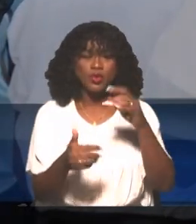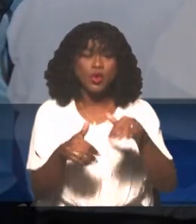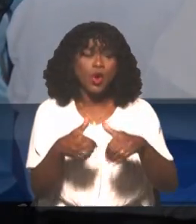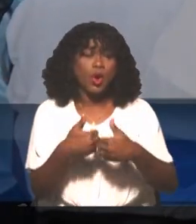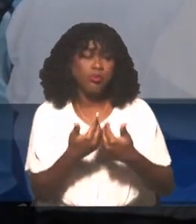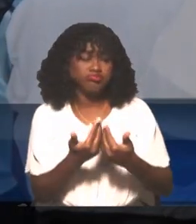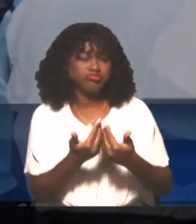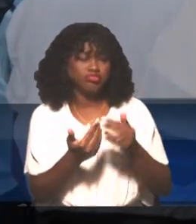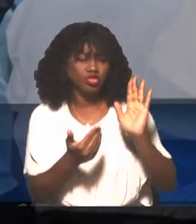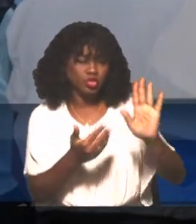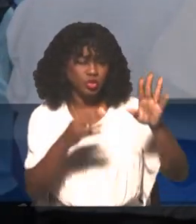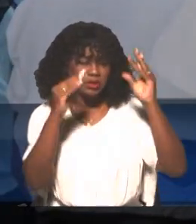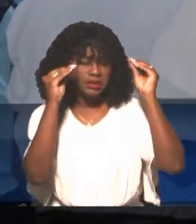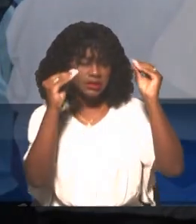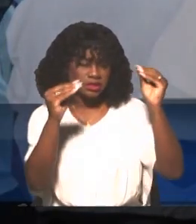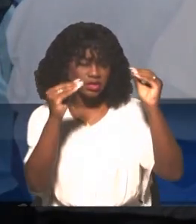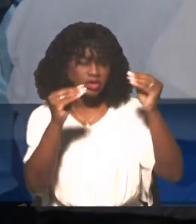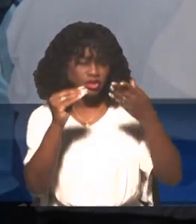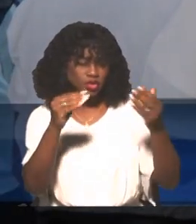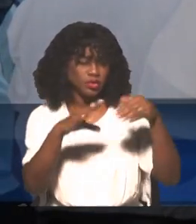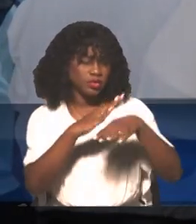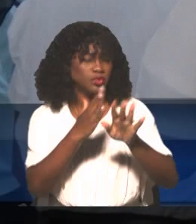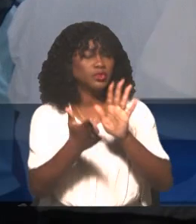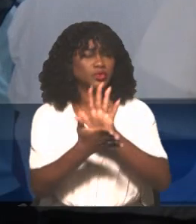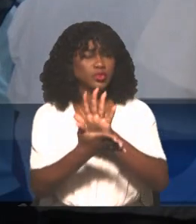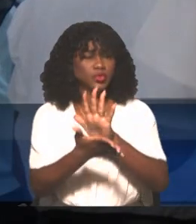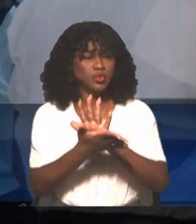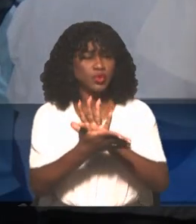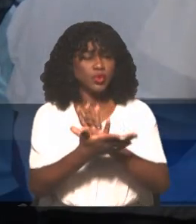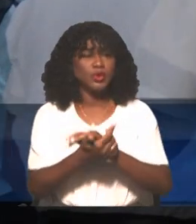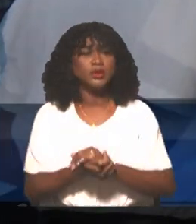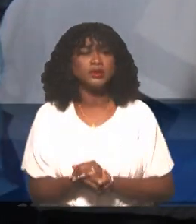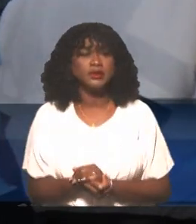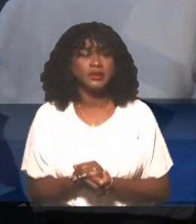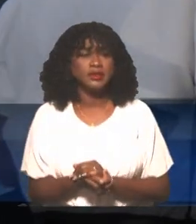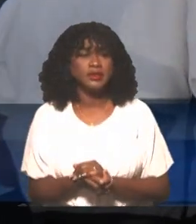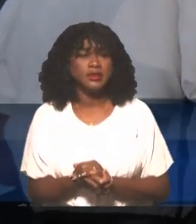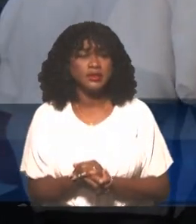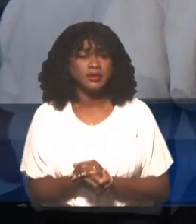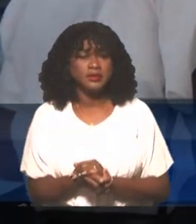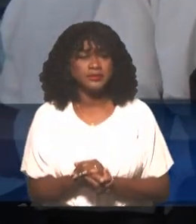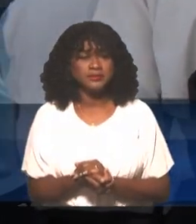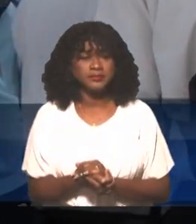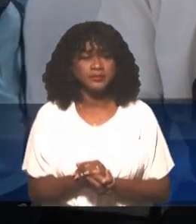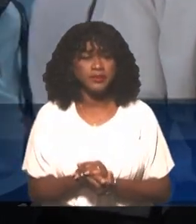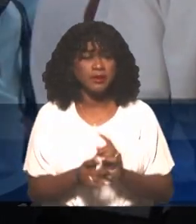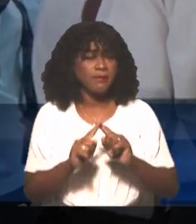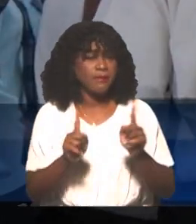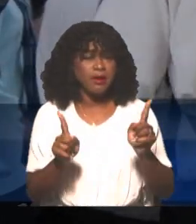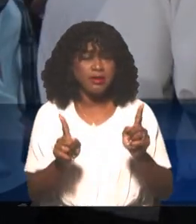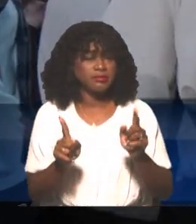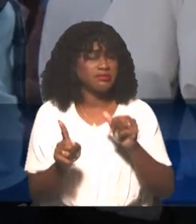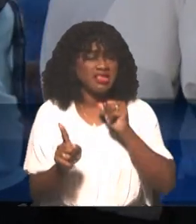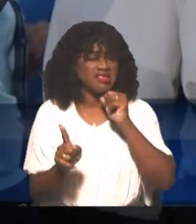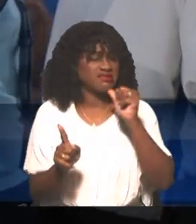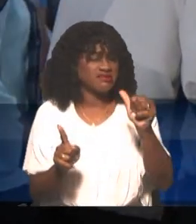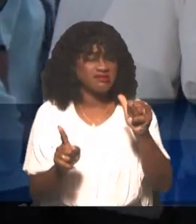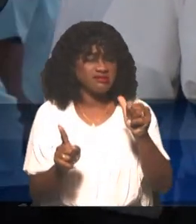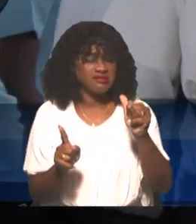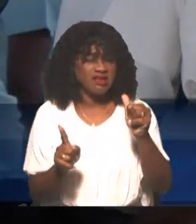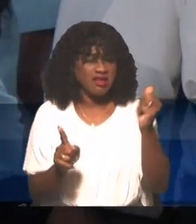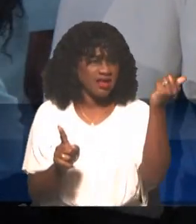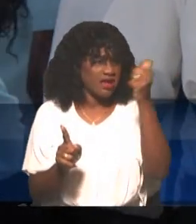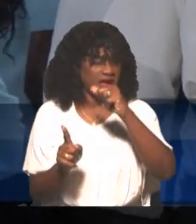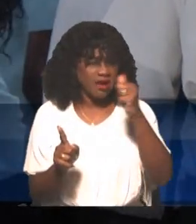been taught or approached in school, the abstract nature of mathematics. But it's not at all abstract,